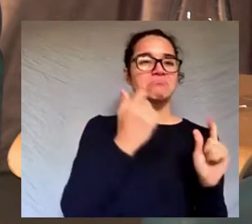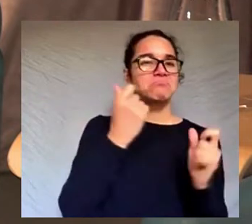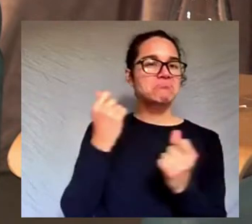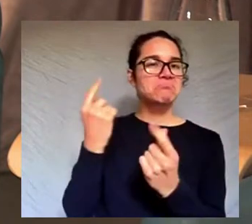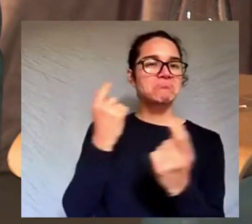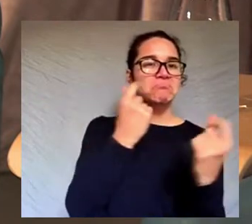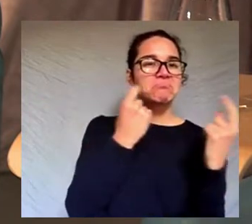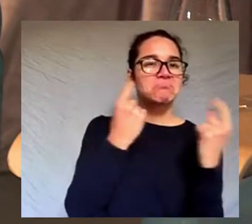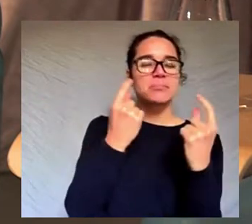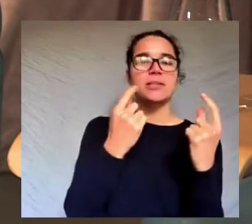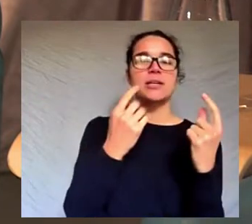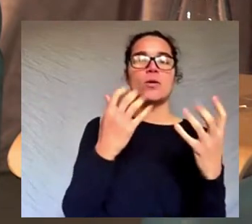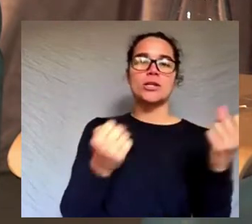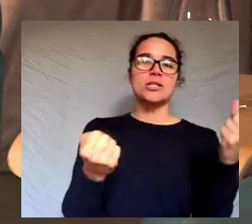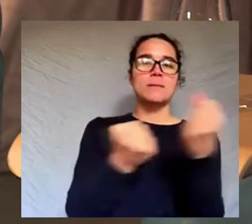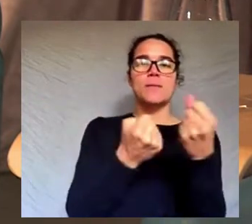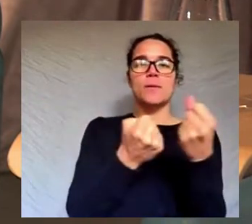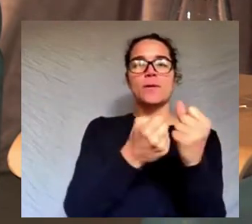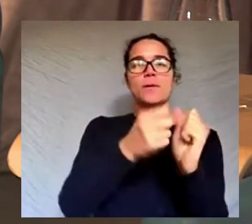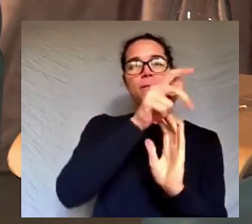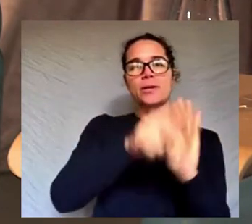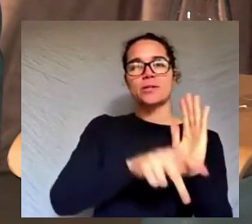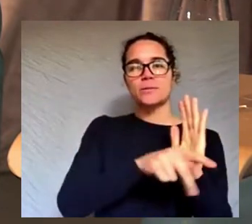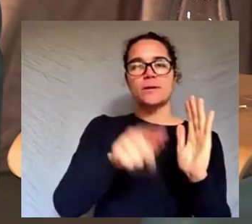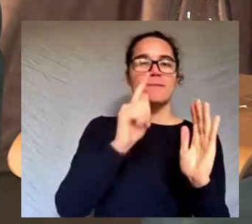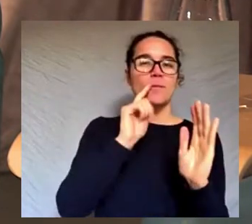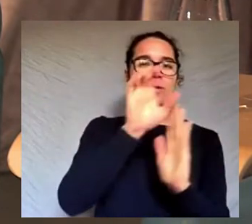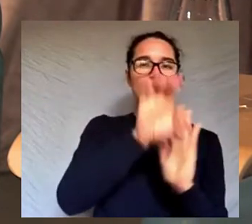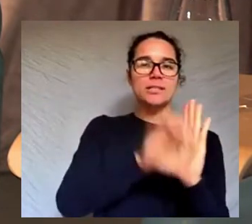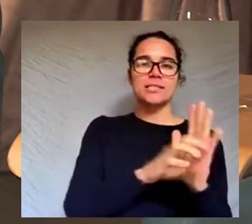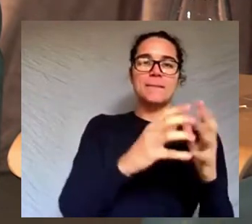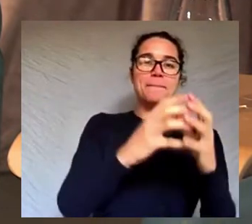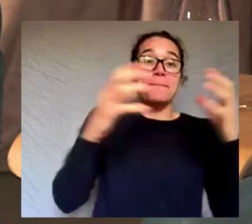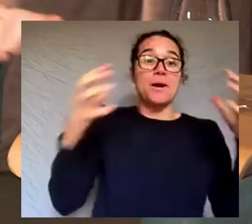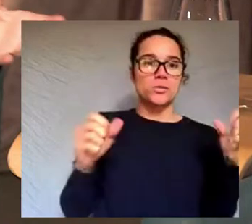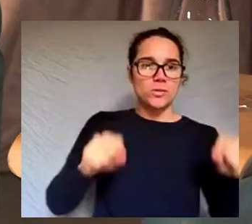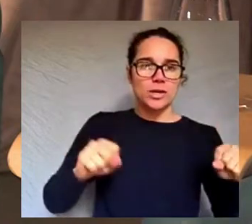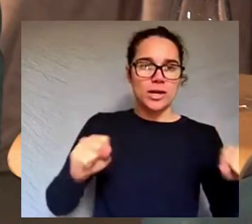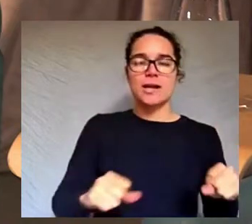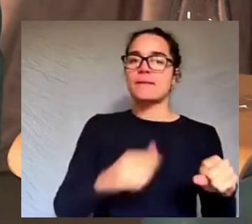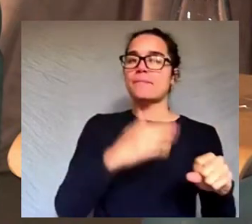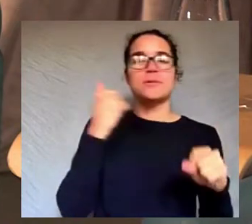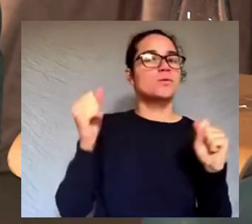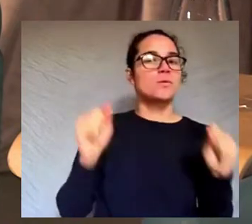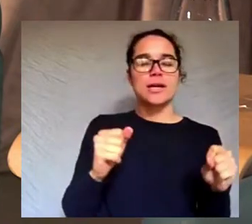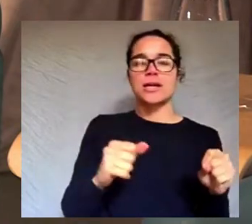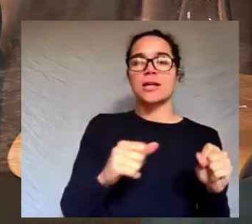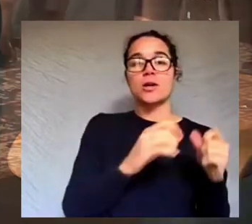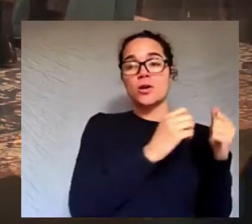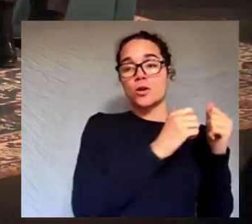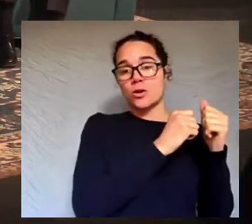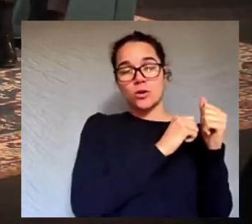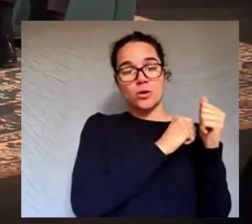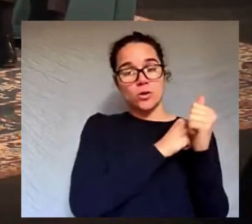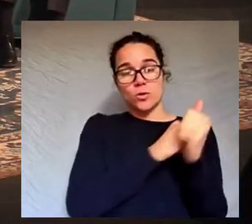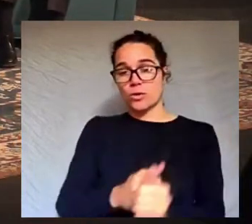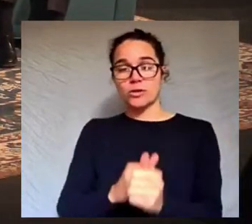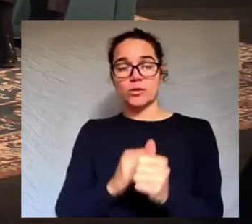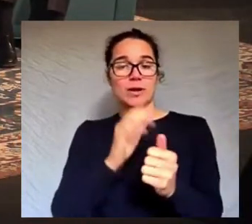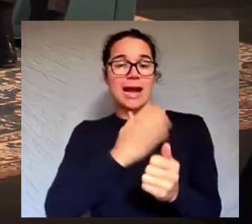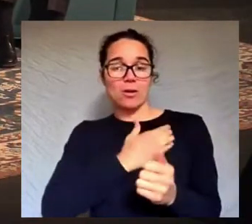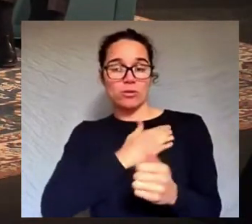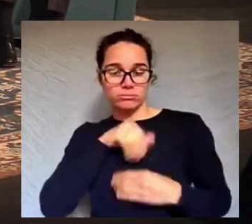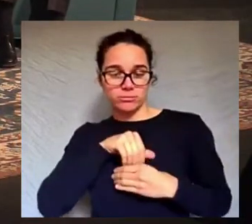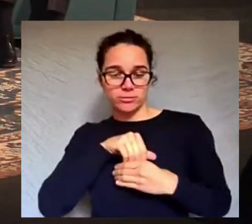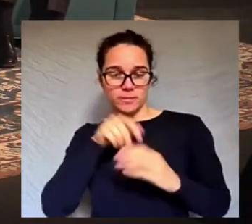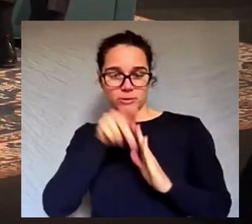of the Constitution as much as we can and according to the principles that guide us. I